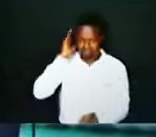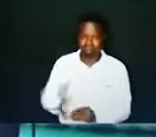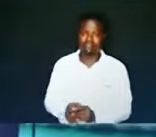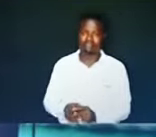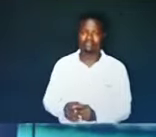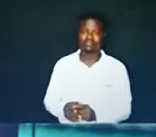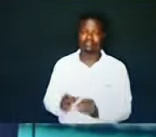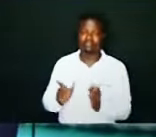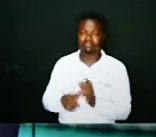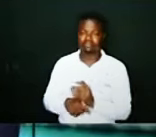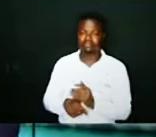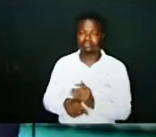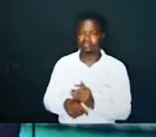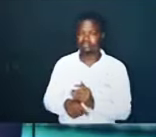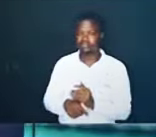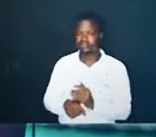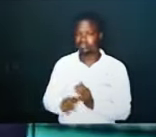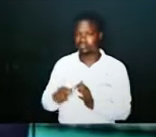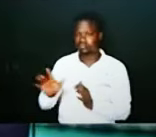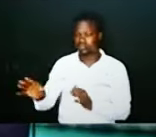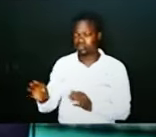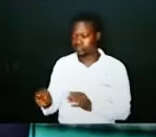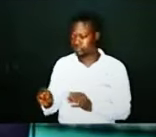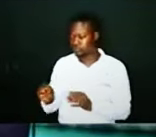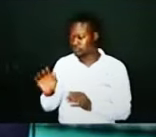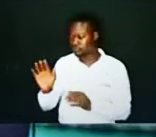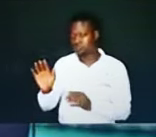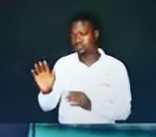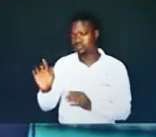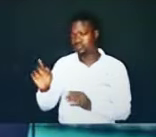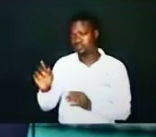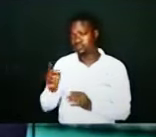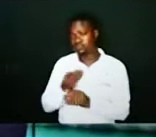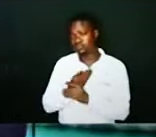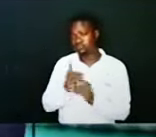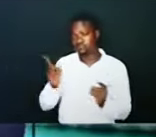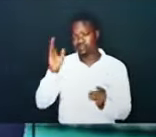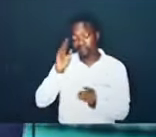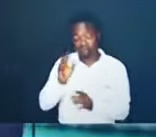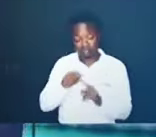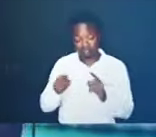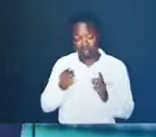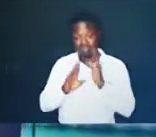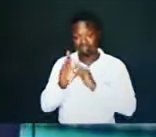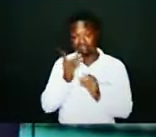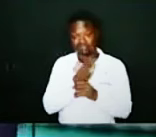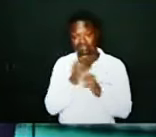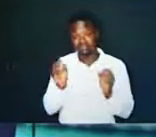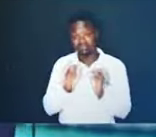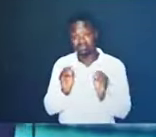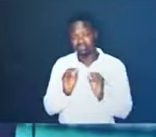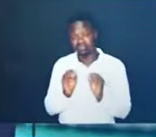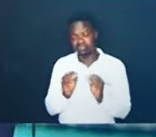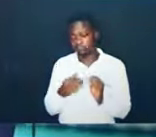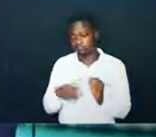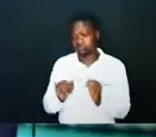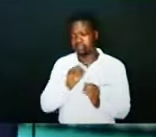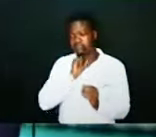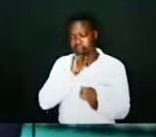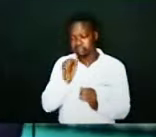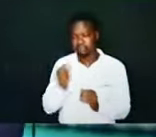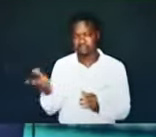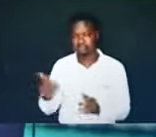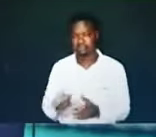us from your majesty's hands. But even if he does not, see, the matter